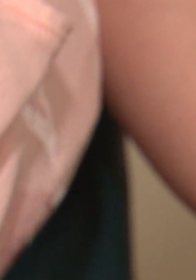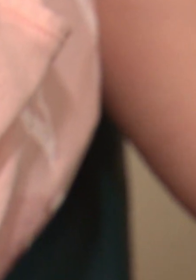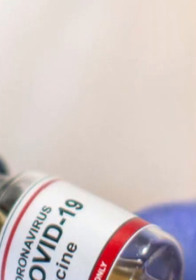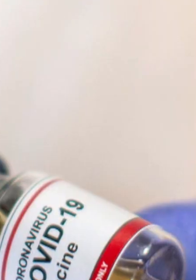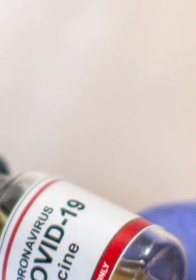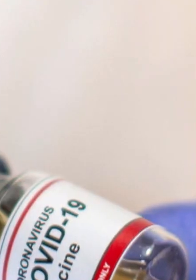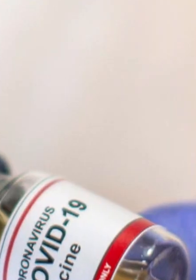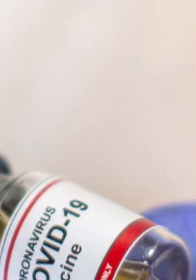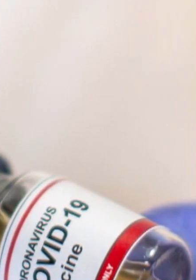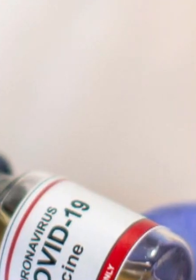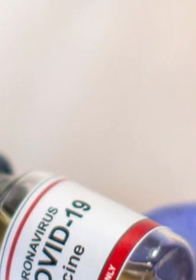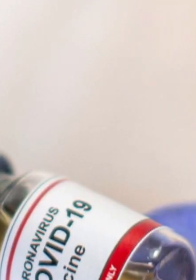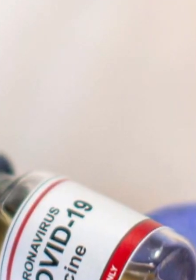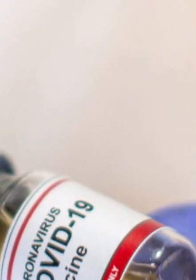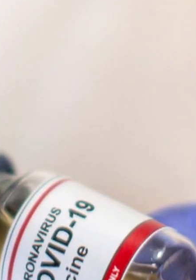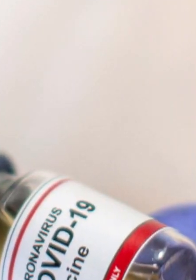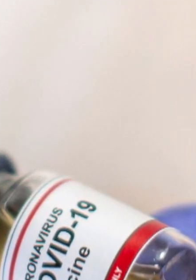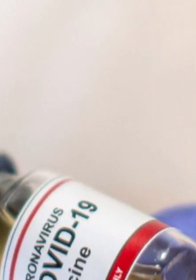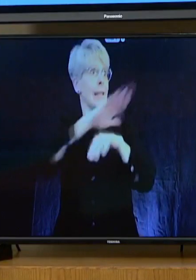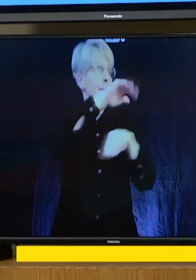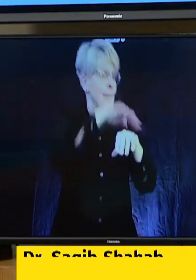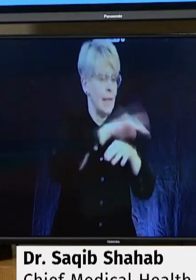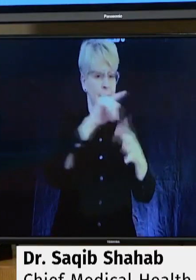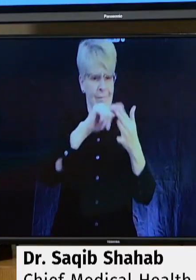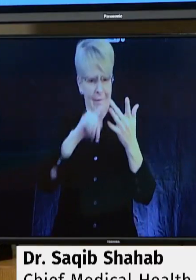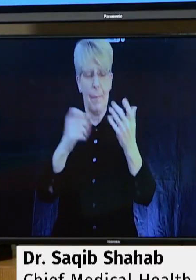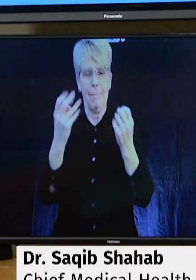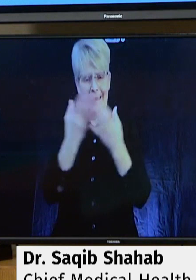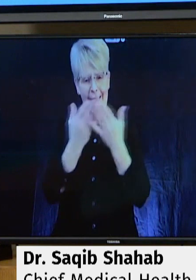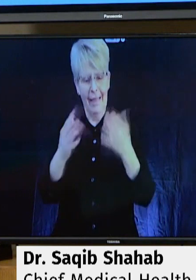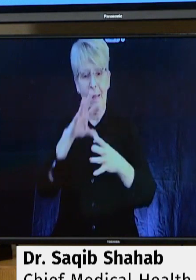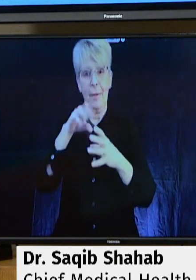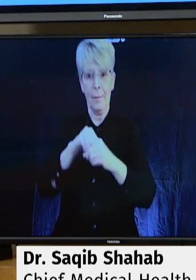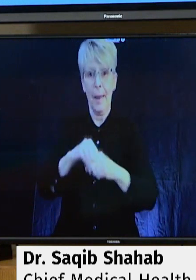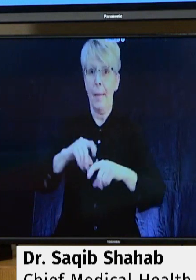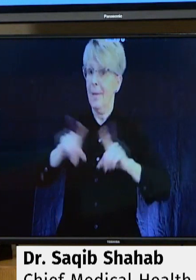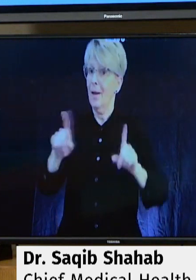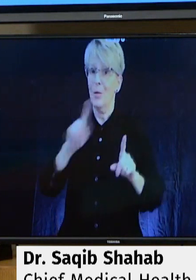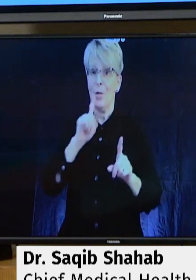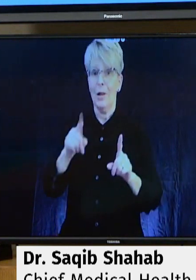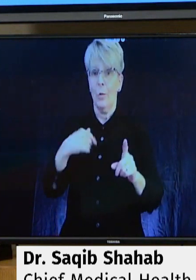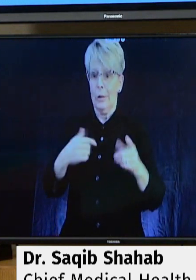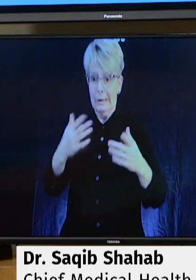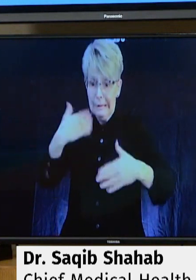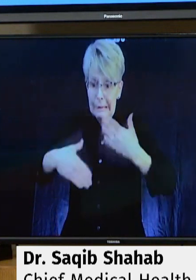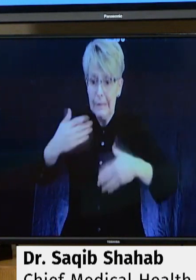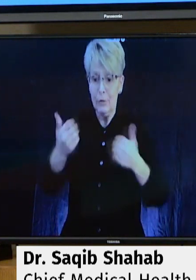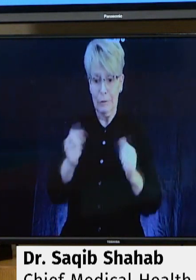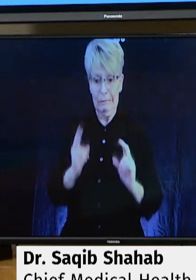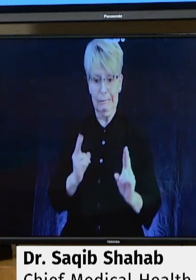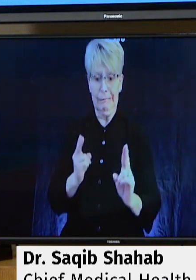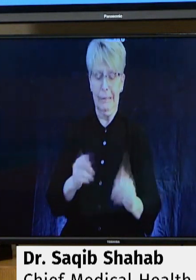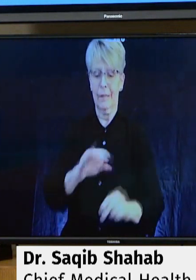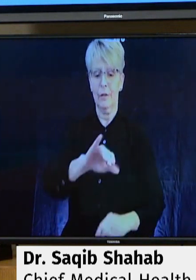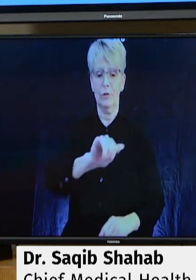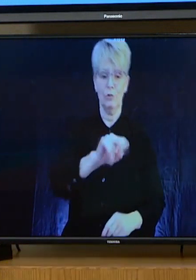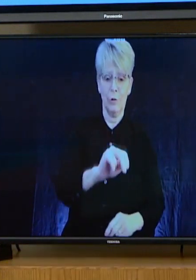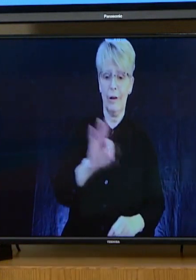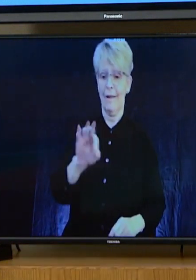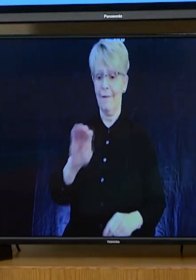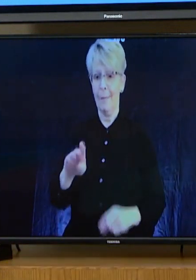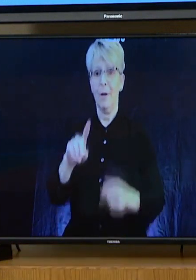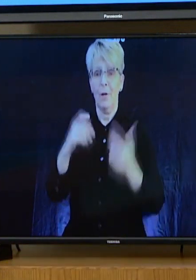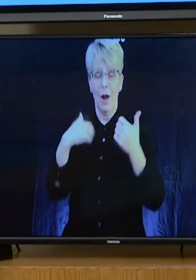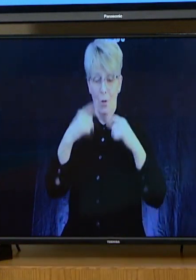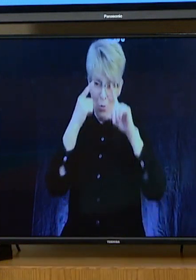those first in line for a vaccine. It is a race against time, January and February, to get all long-term care